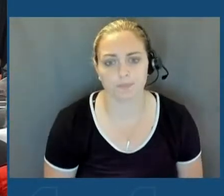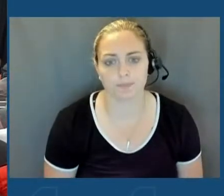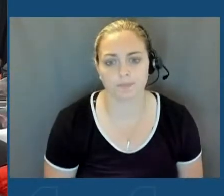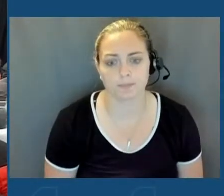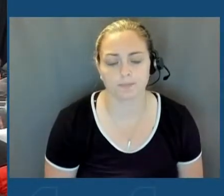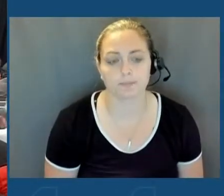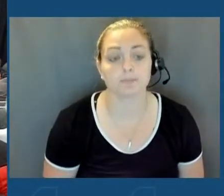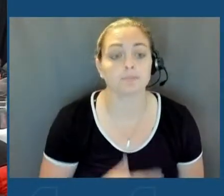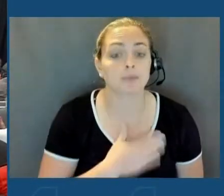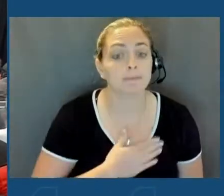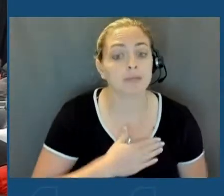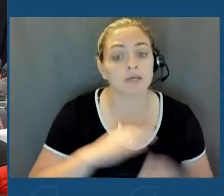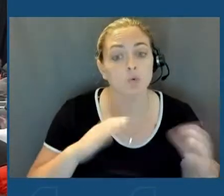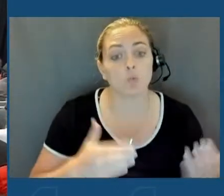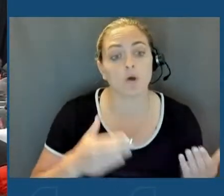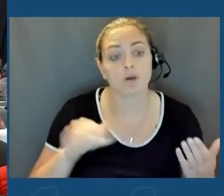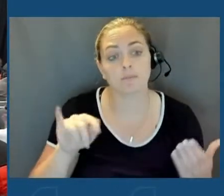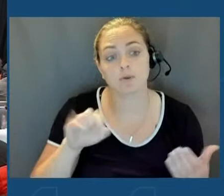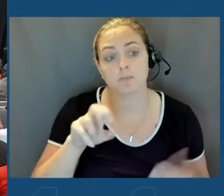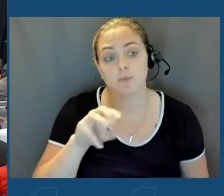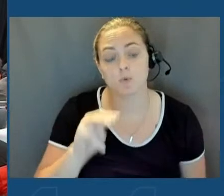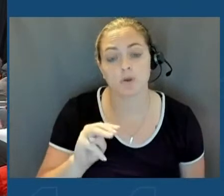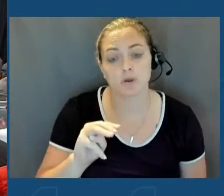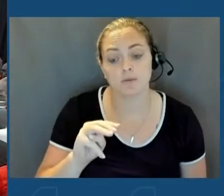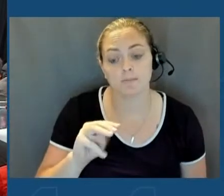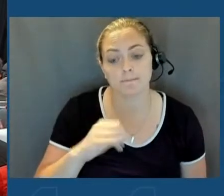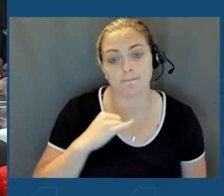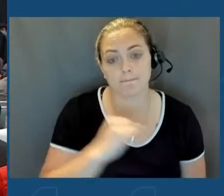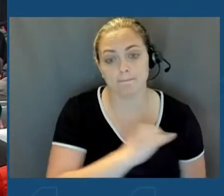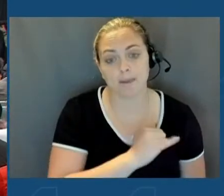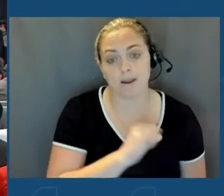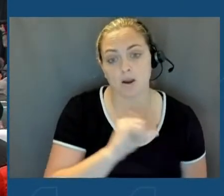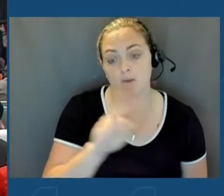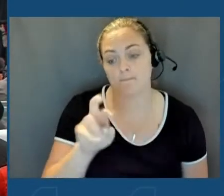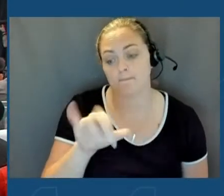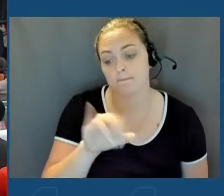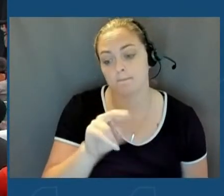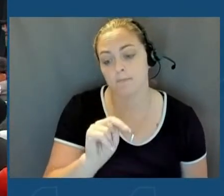Please welcome to the podium Mayor Byron Brown.